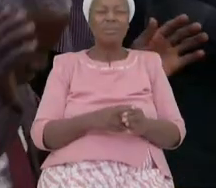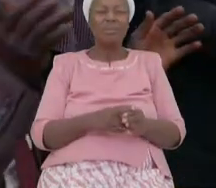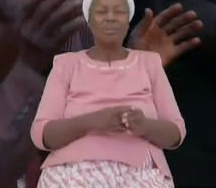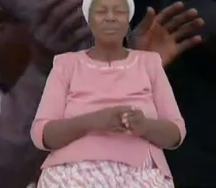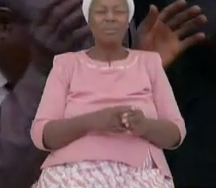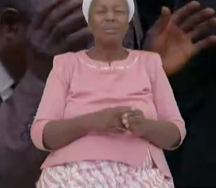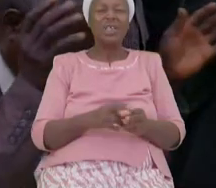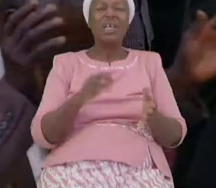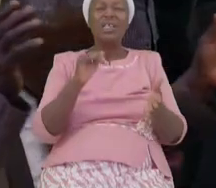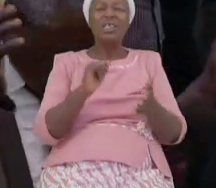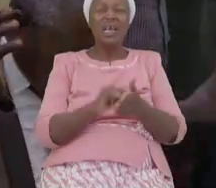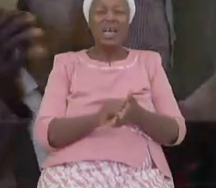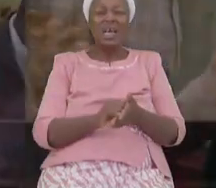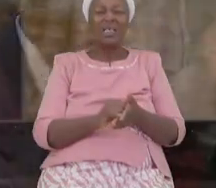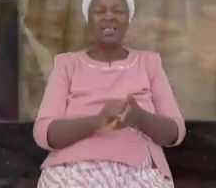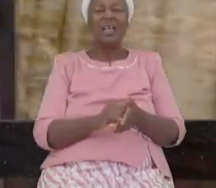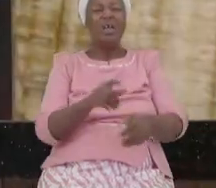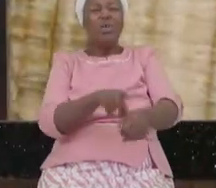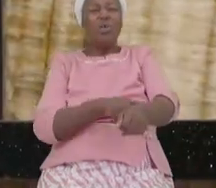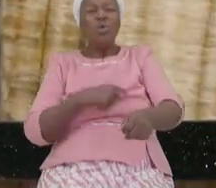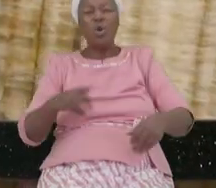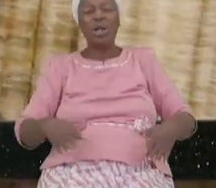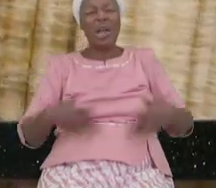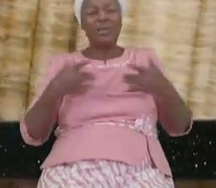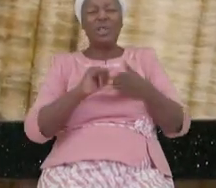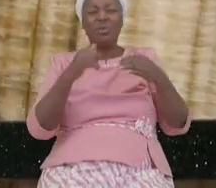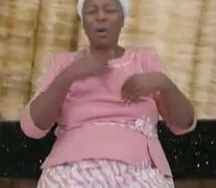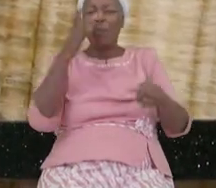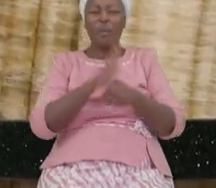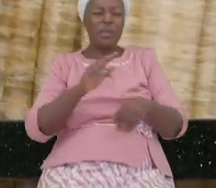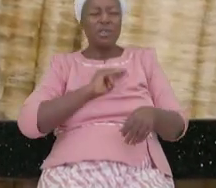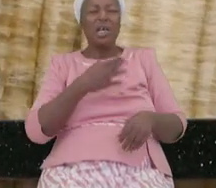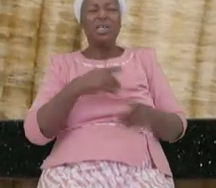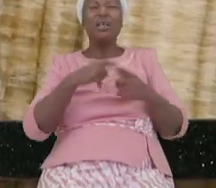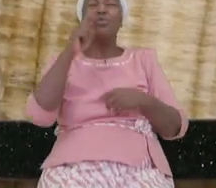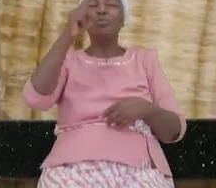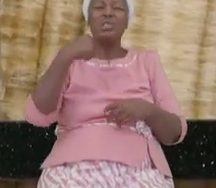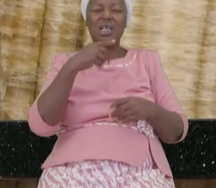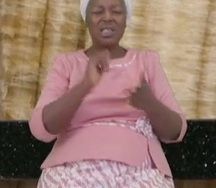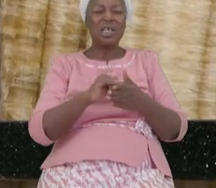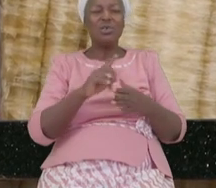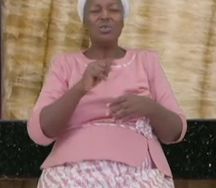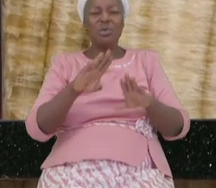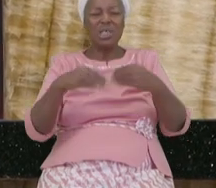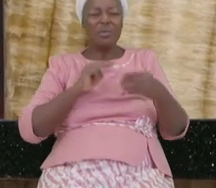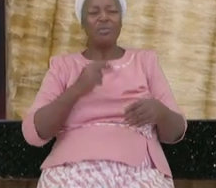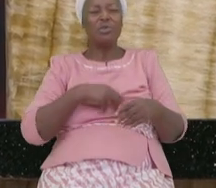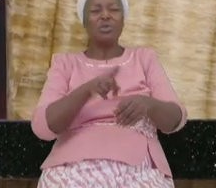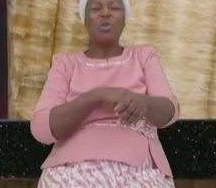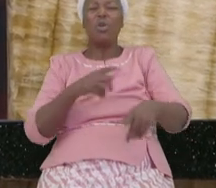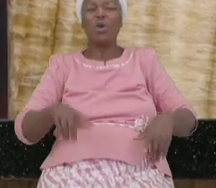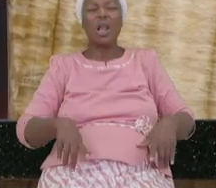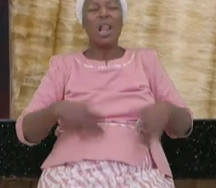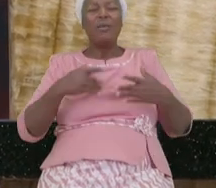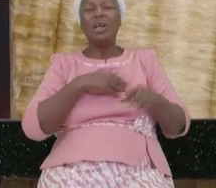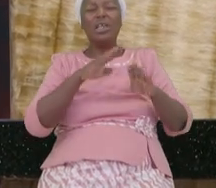That long life that you have promised us, and you said we'll live, you'll give us long life, and you will show us